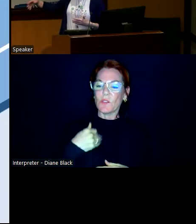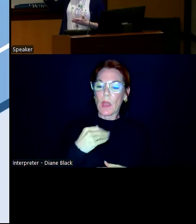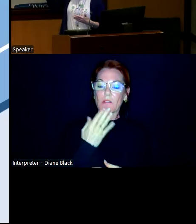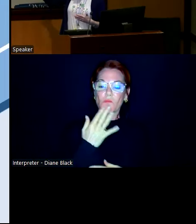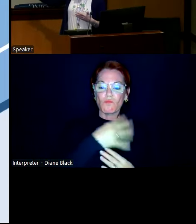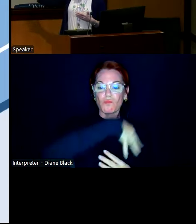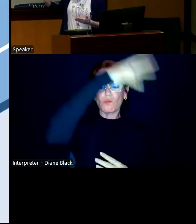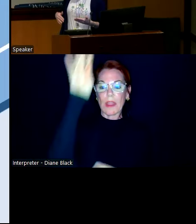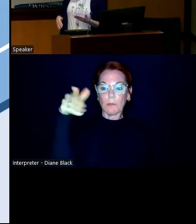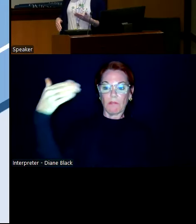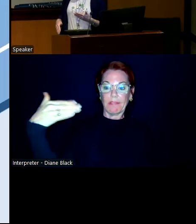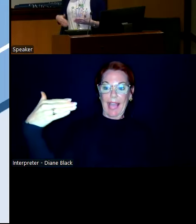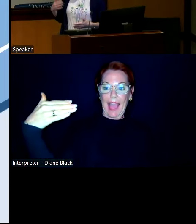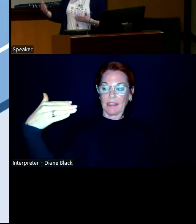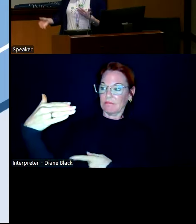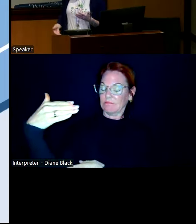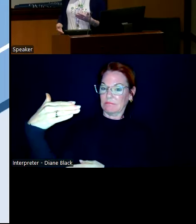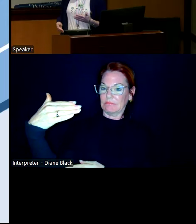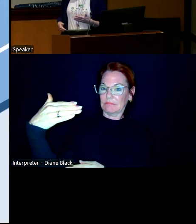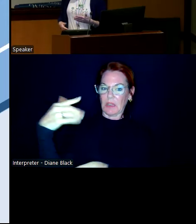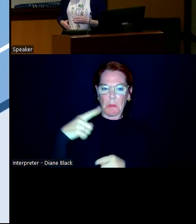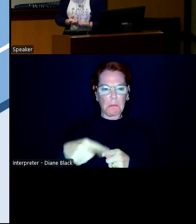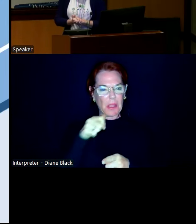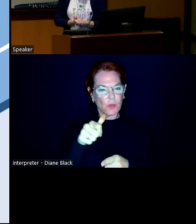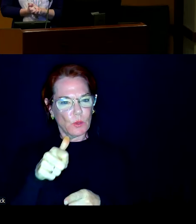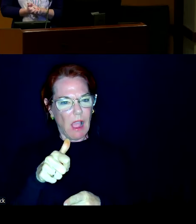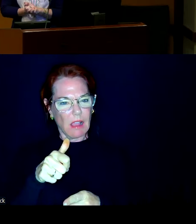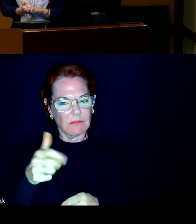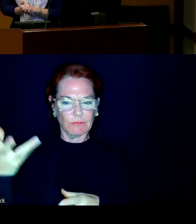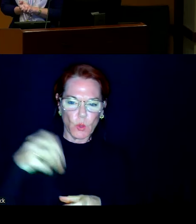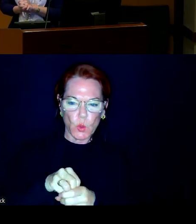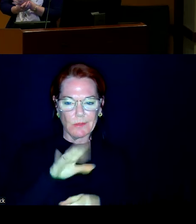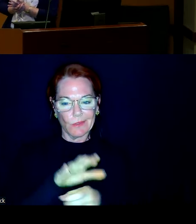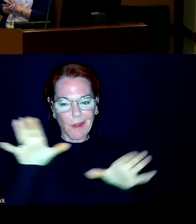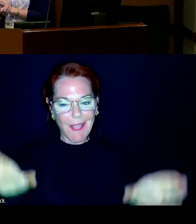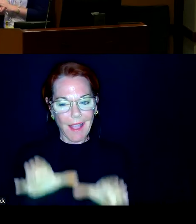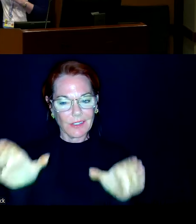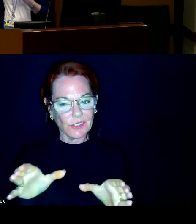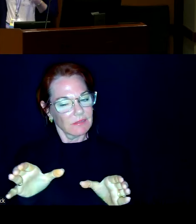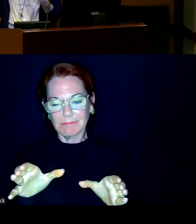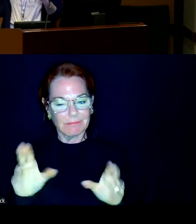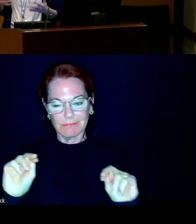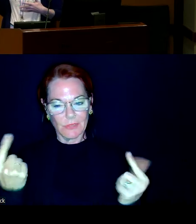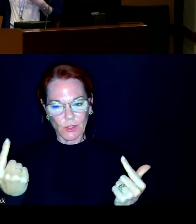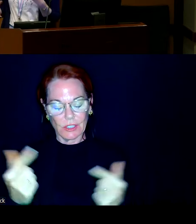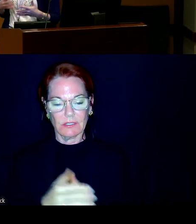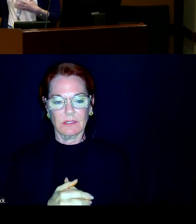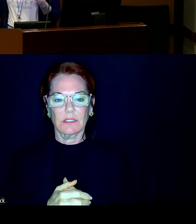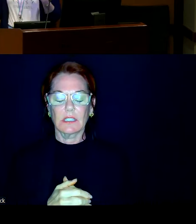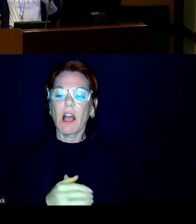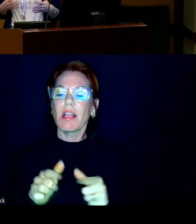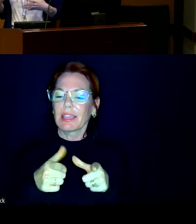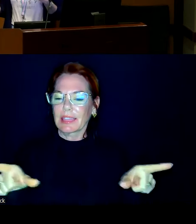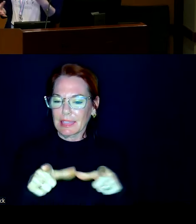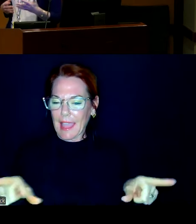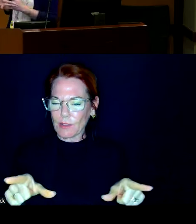up and then we are not putting it into action. It makes a difference. And it's tough because language is so